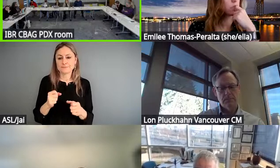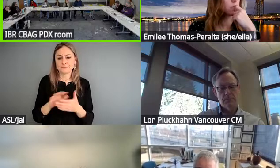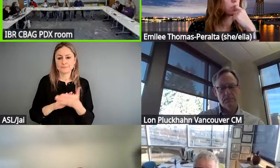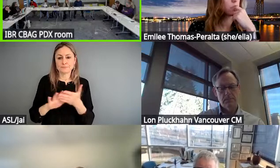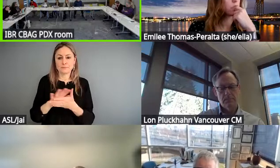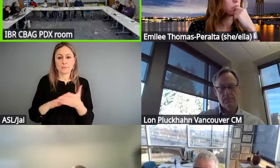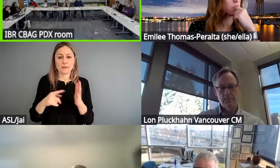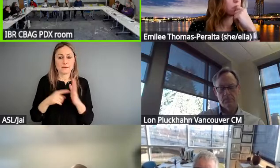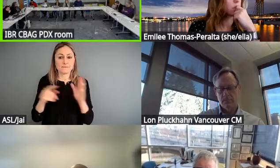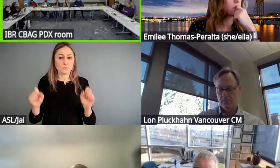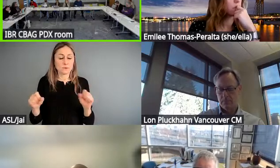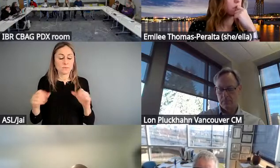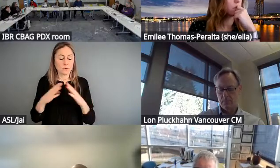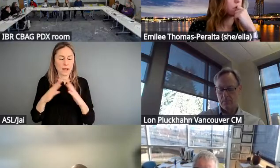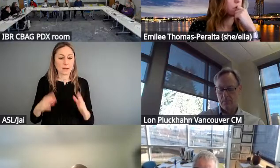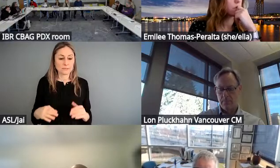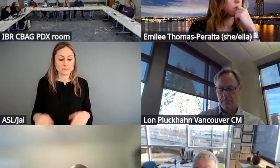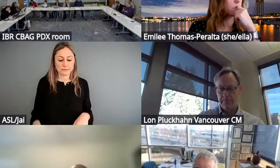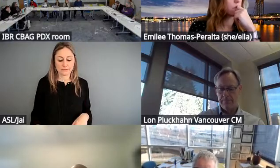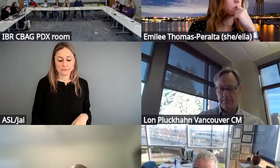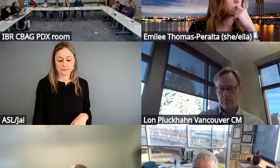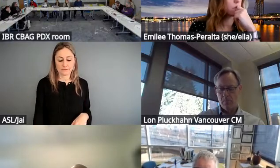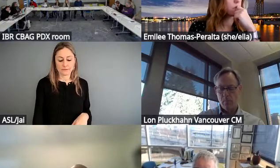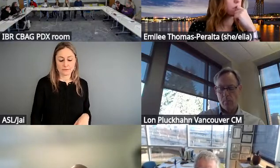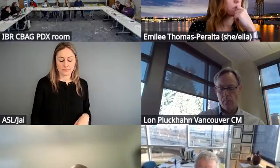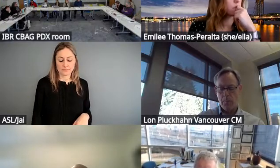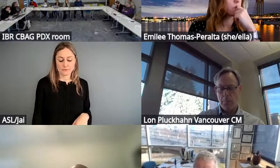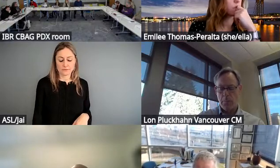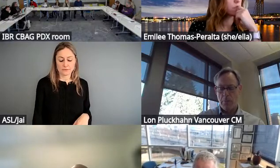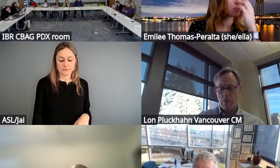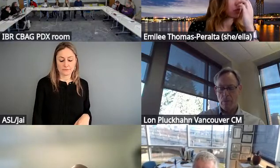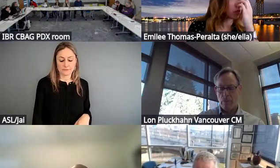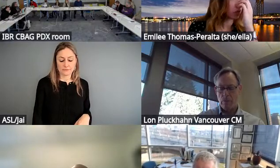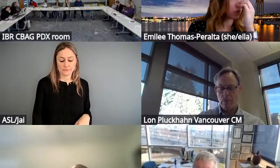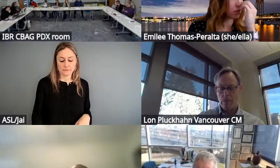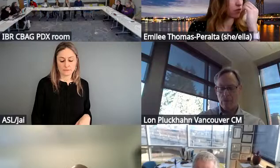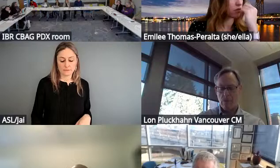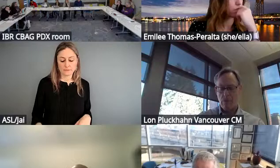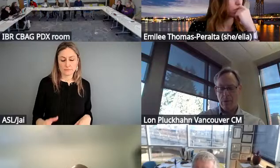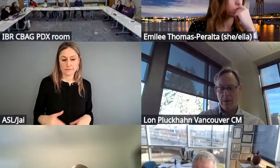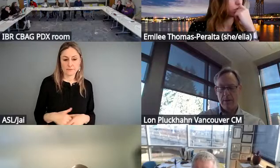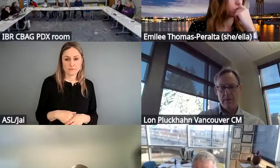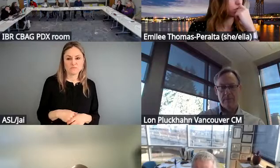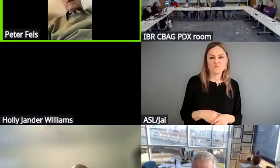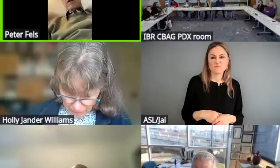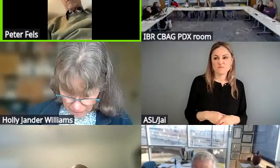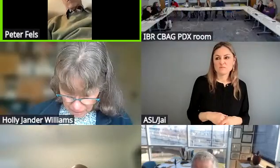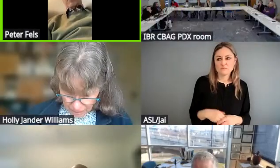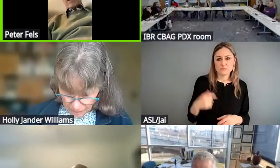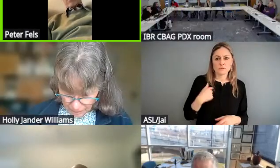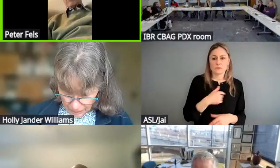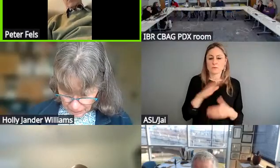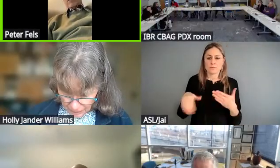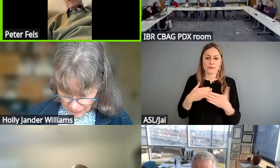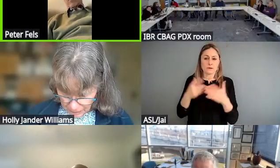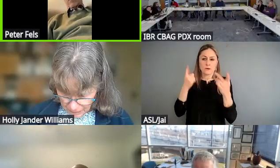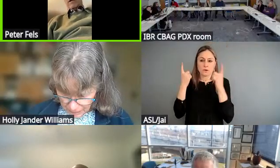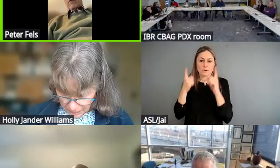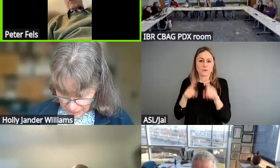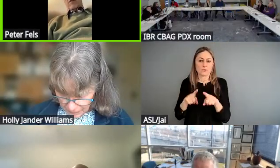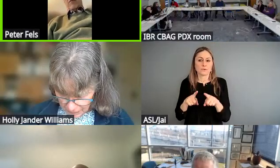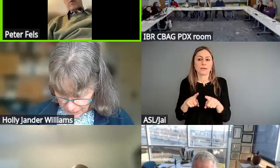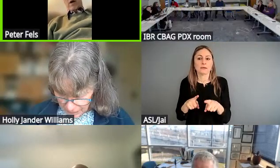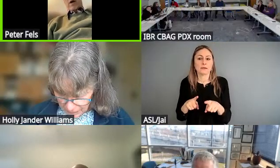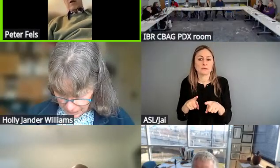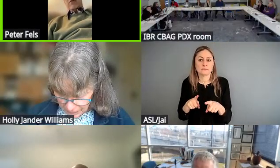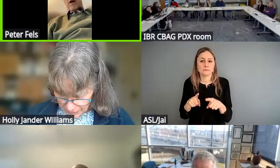affordable housing, and yet I think we all agreed that affordable housing right next